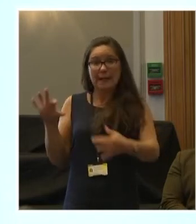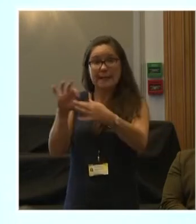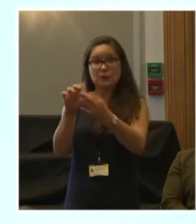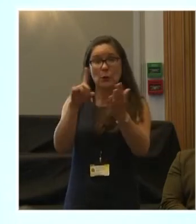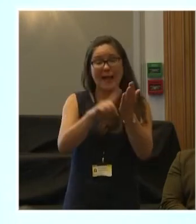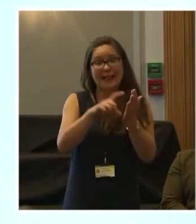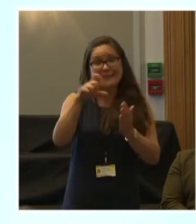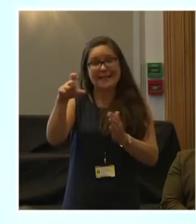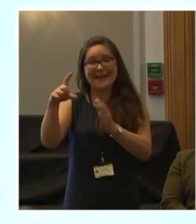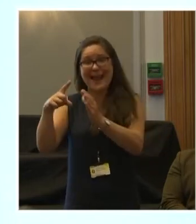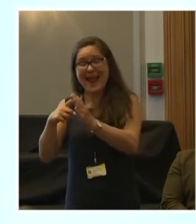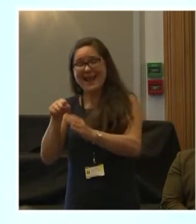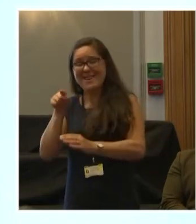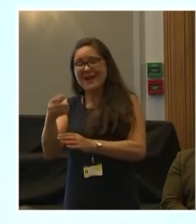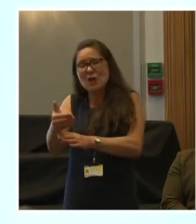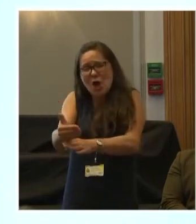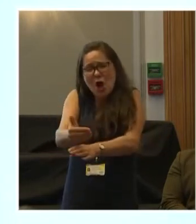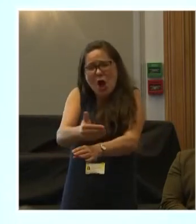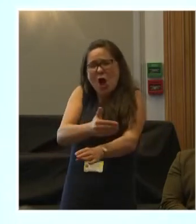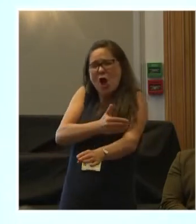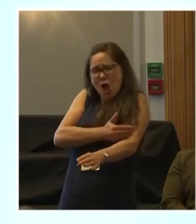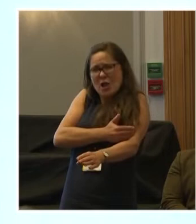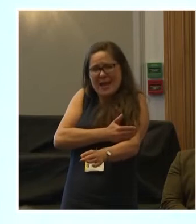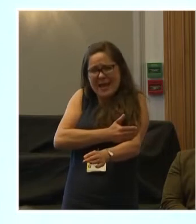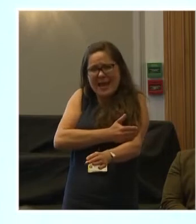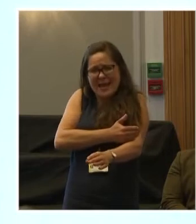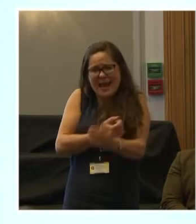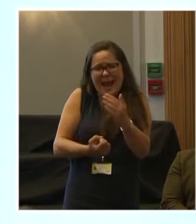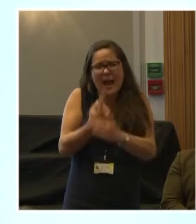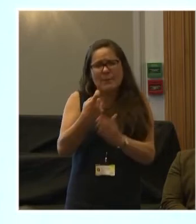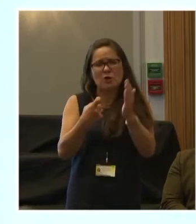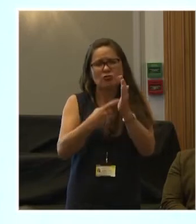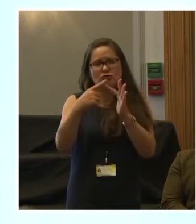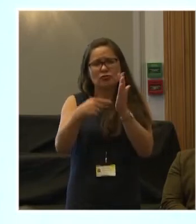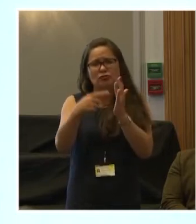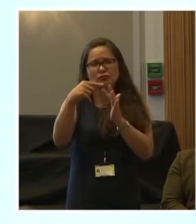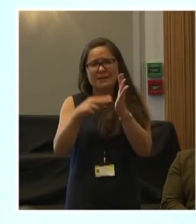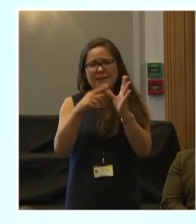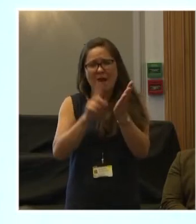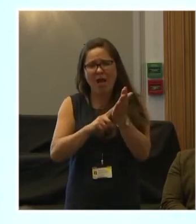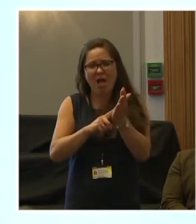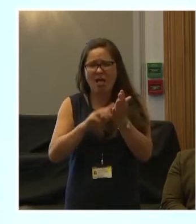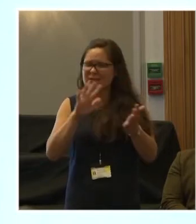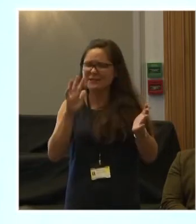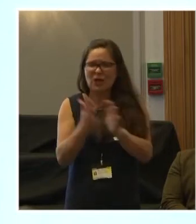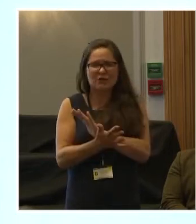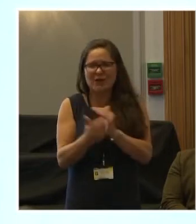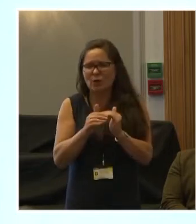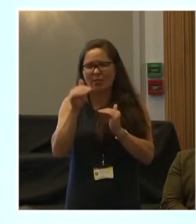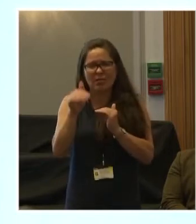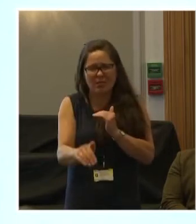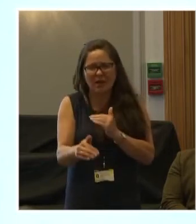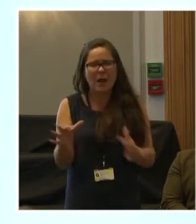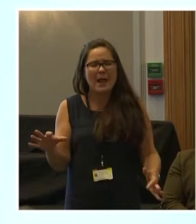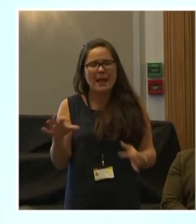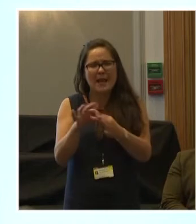severe form of early onset retinal degeneration. This project has increased knowledge of the molecular basis of this disease